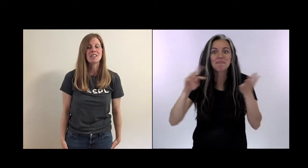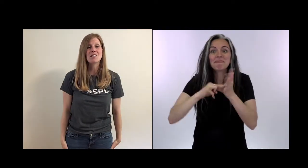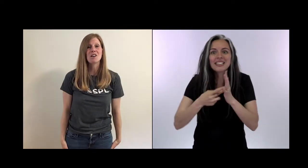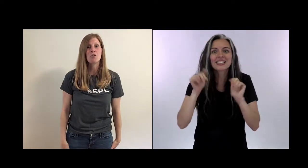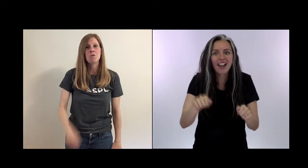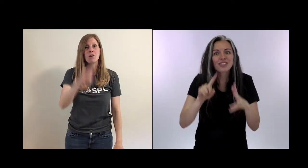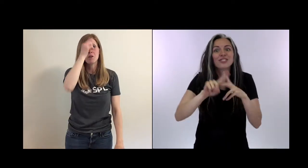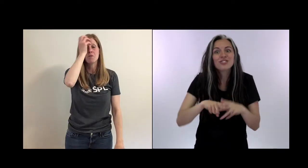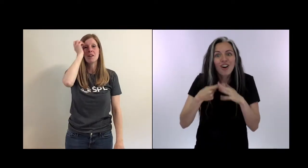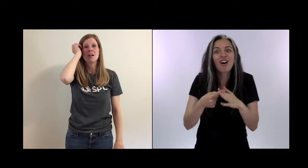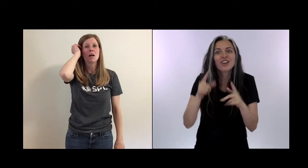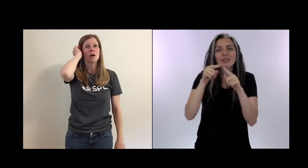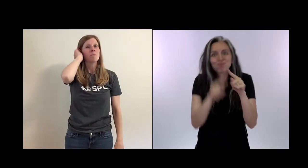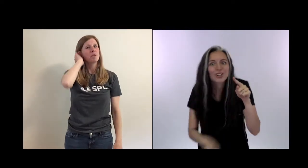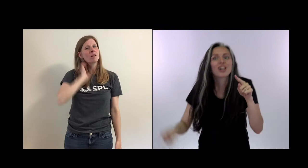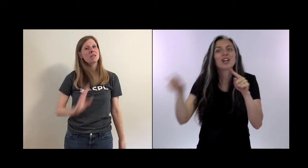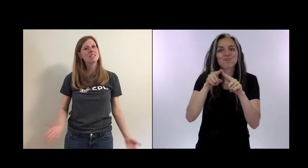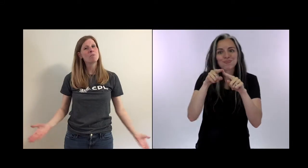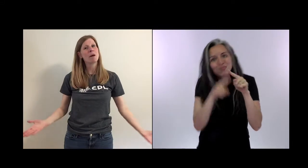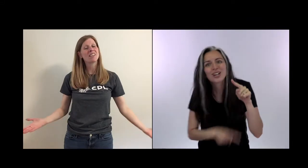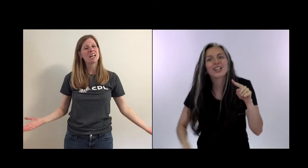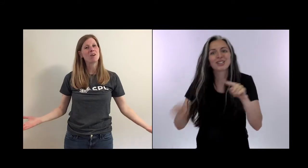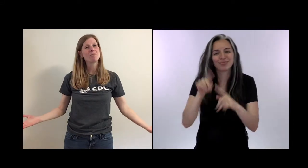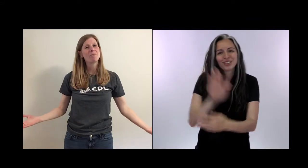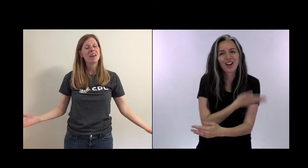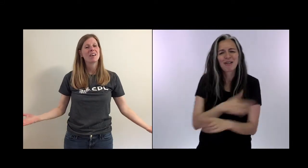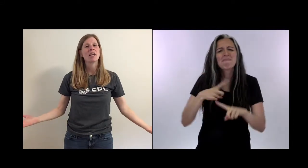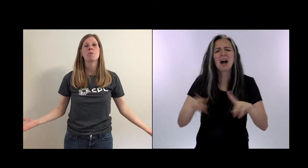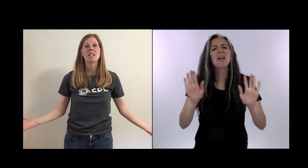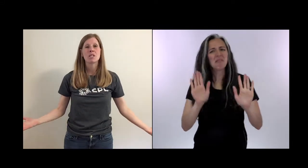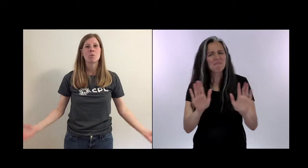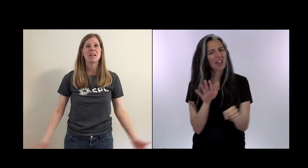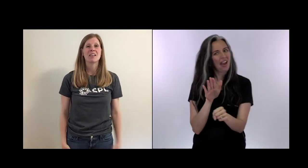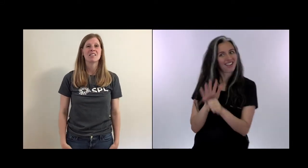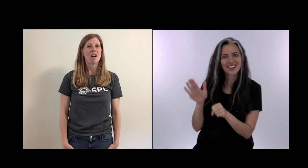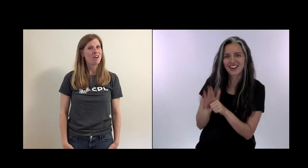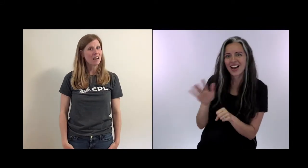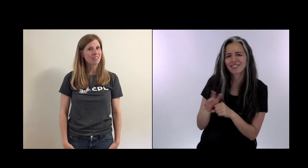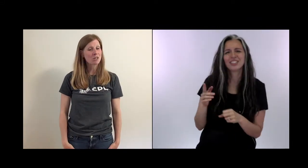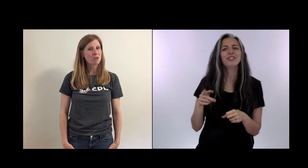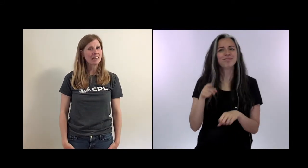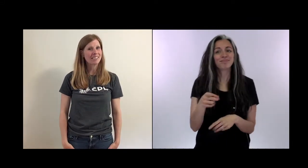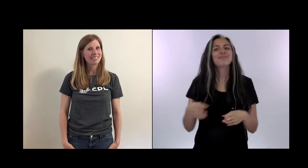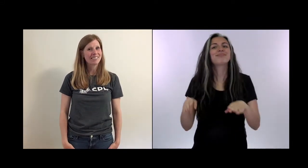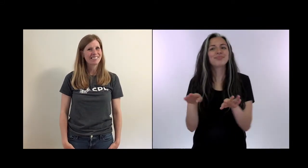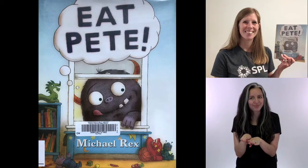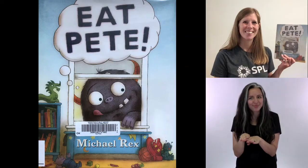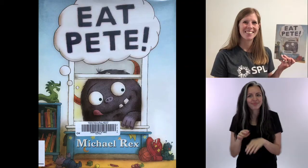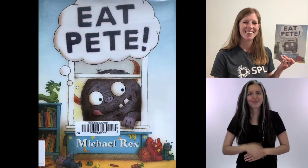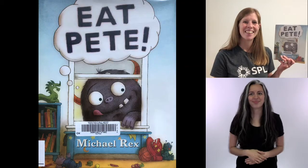and singing the song over and over, but I'm going to sit back down and get ready to read us our next story.